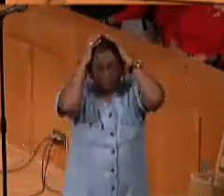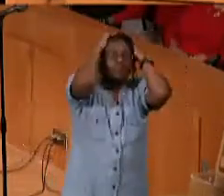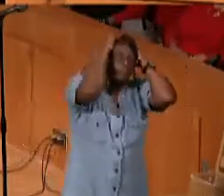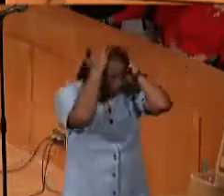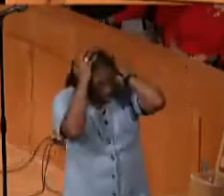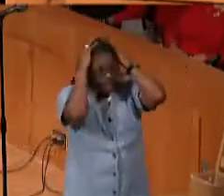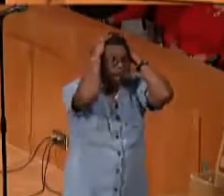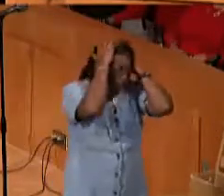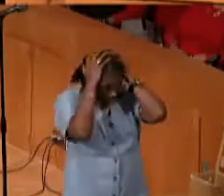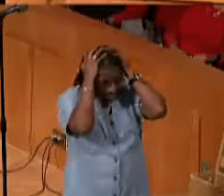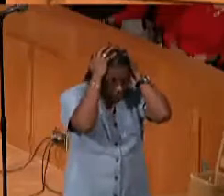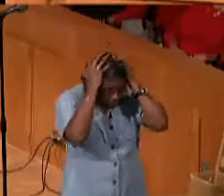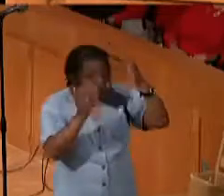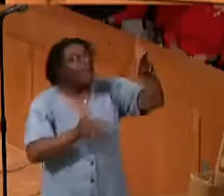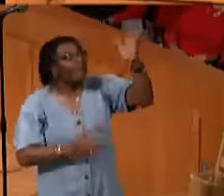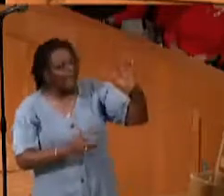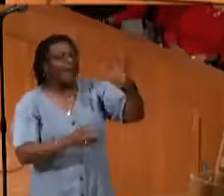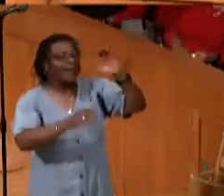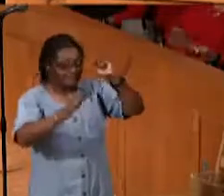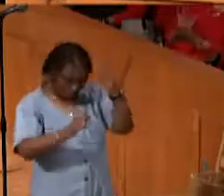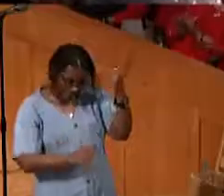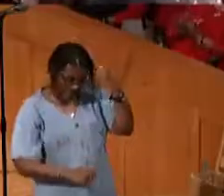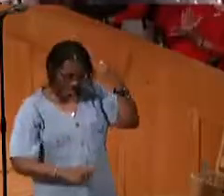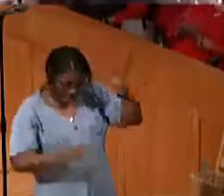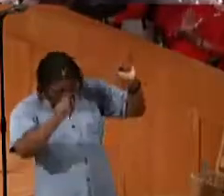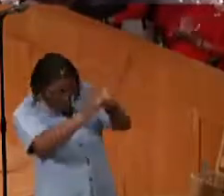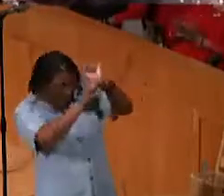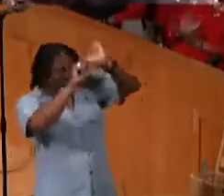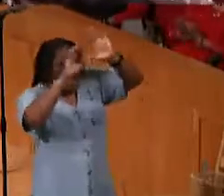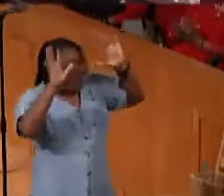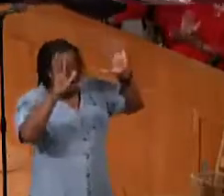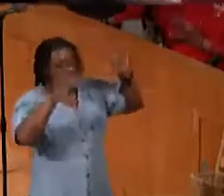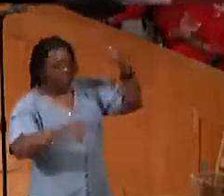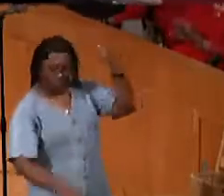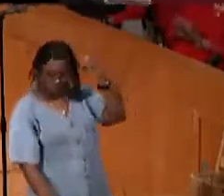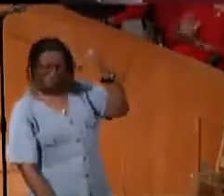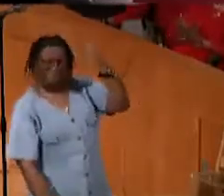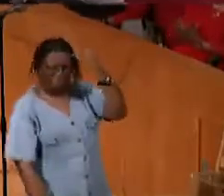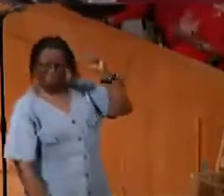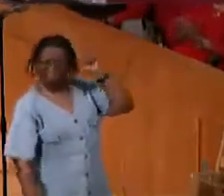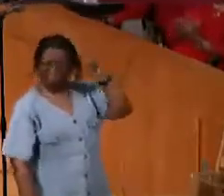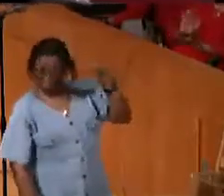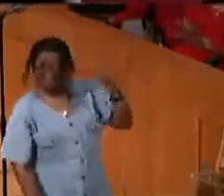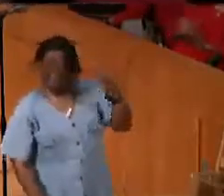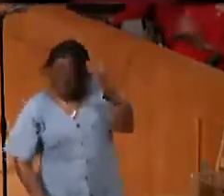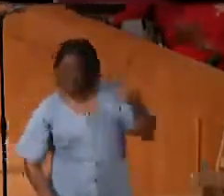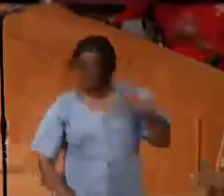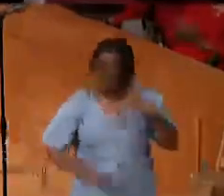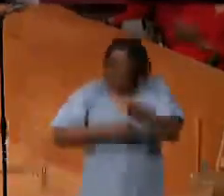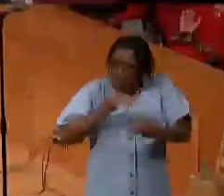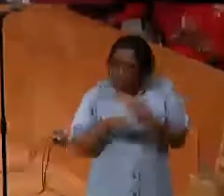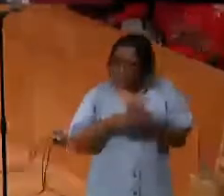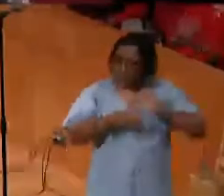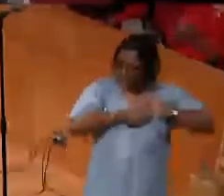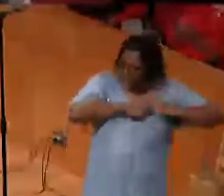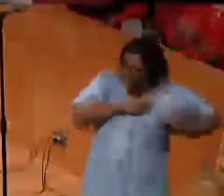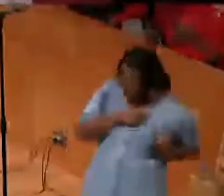a mind regulator. When the world tries to break your heart, you tell him I know a heart.